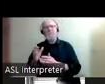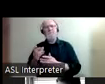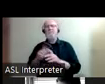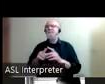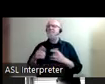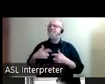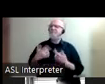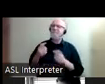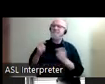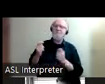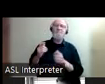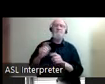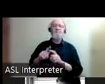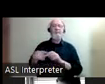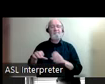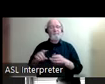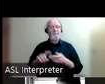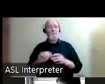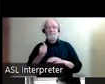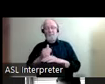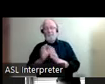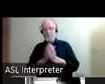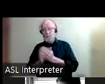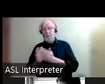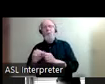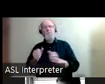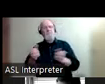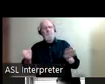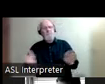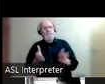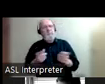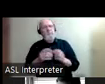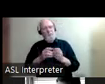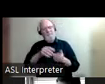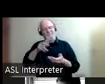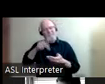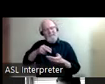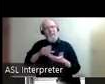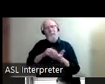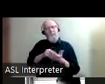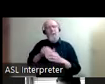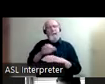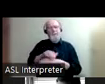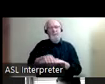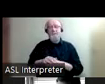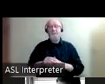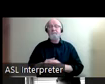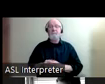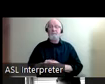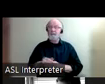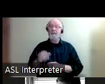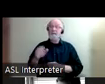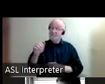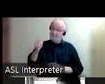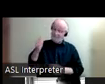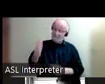events, as well as actively promoting literacy initiatives for all ages. Sandra believes that the public library serves